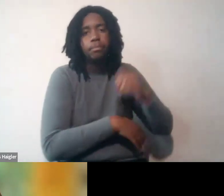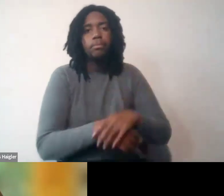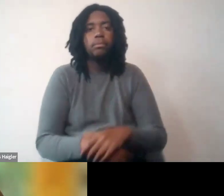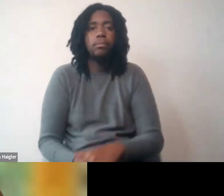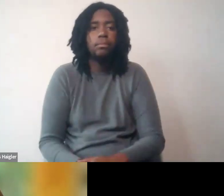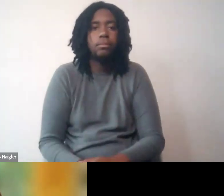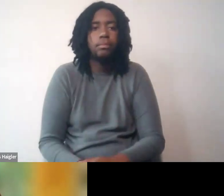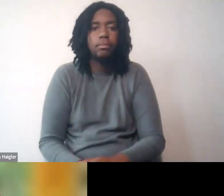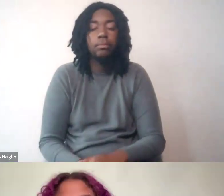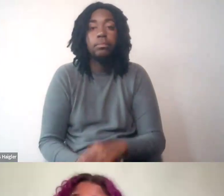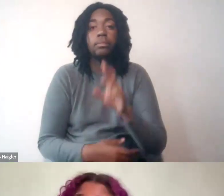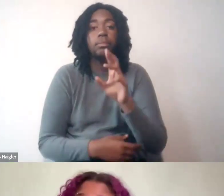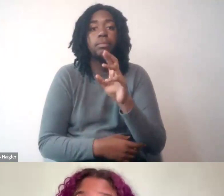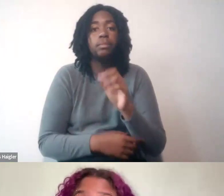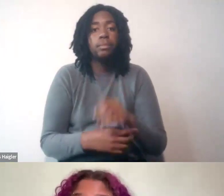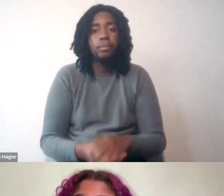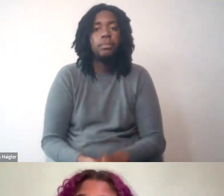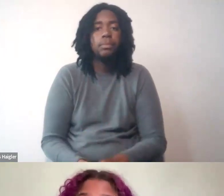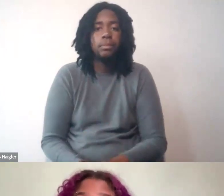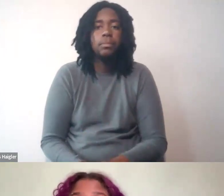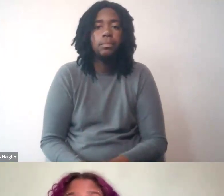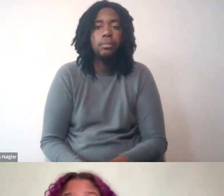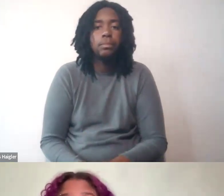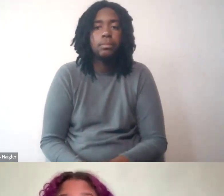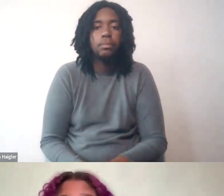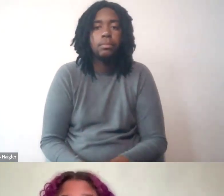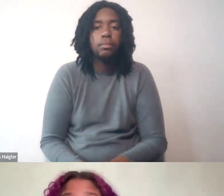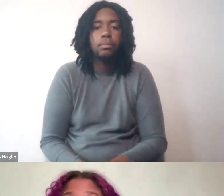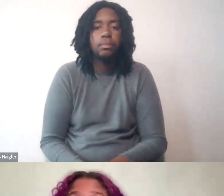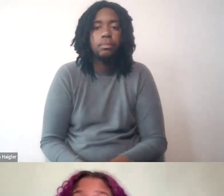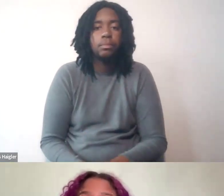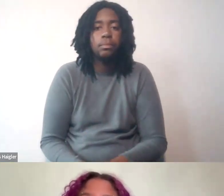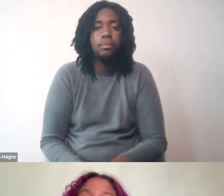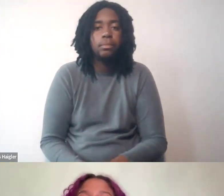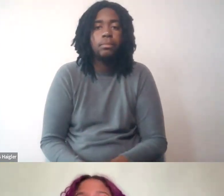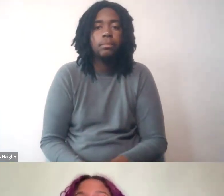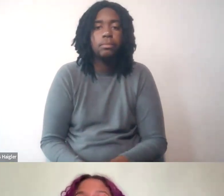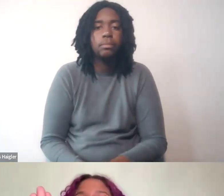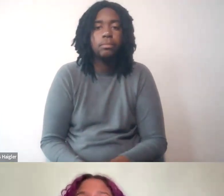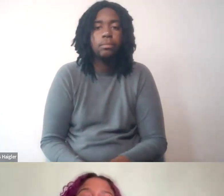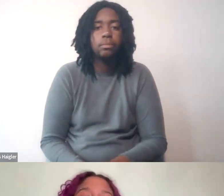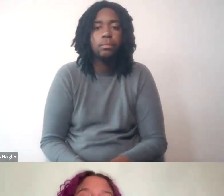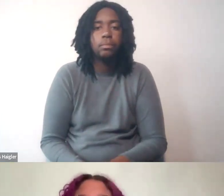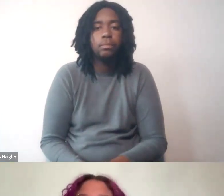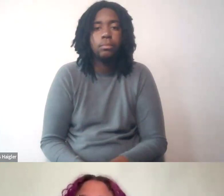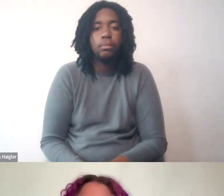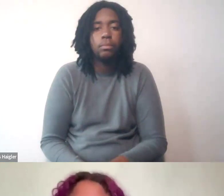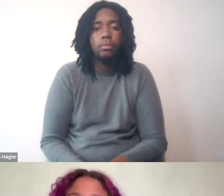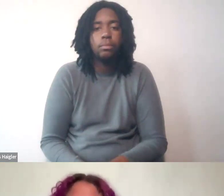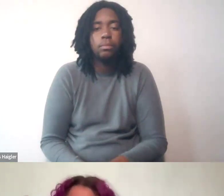And of course, we're here to talk about GABI, A Girl in Pieces. So for those who may not be familiar, could you just give us a brief intro to the